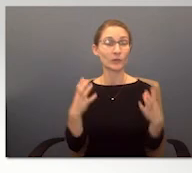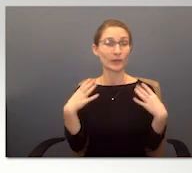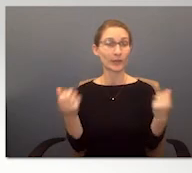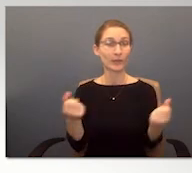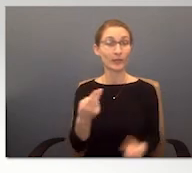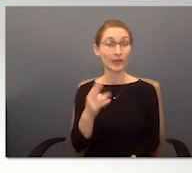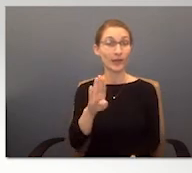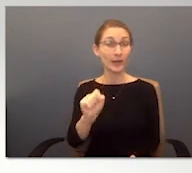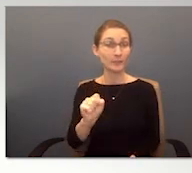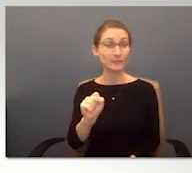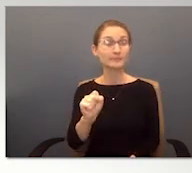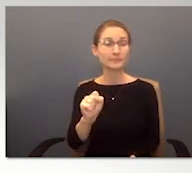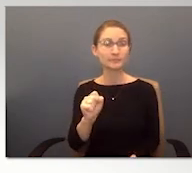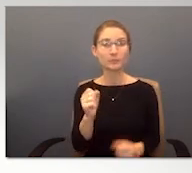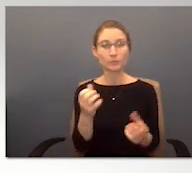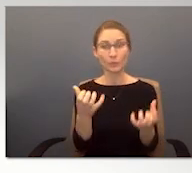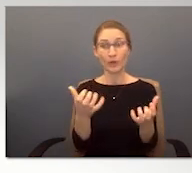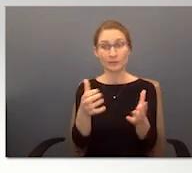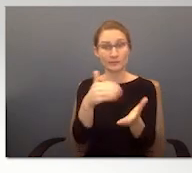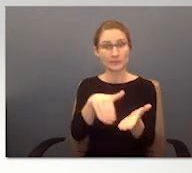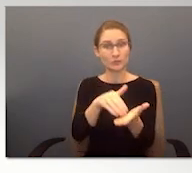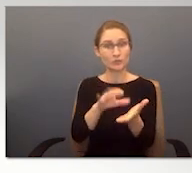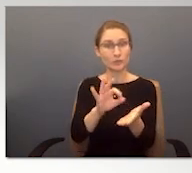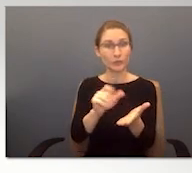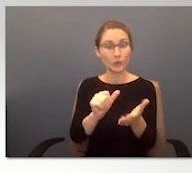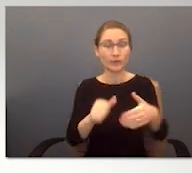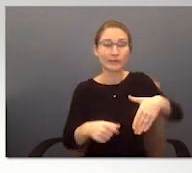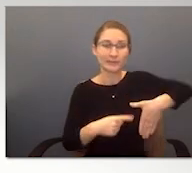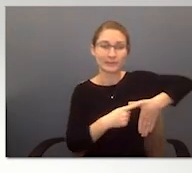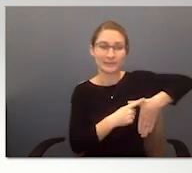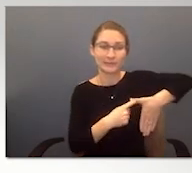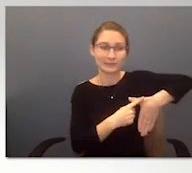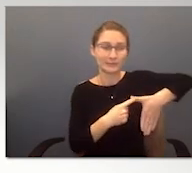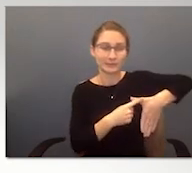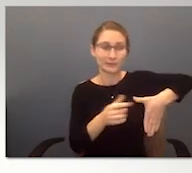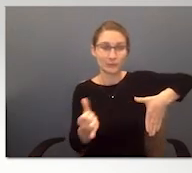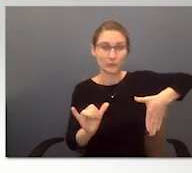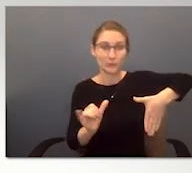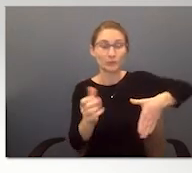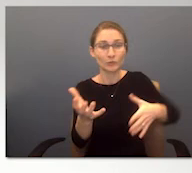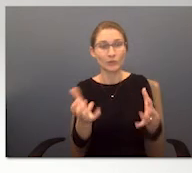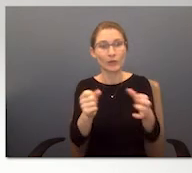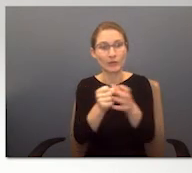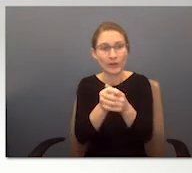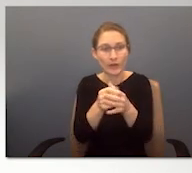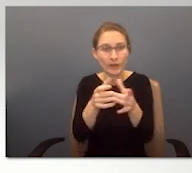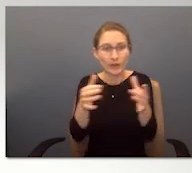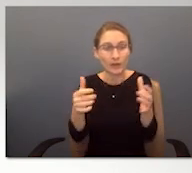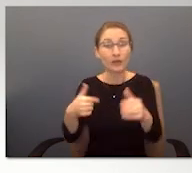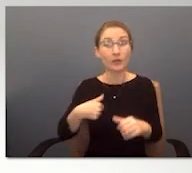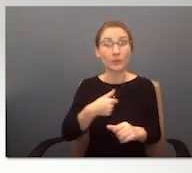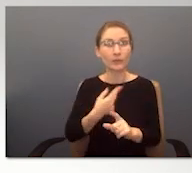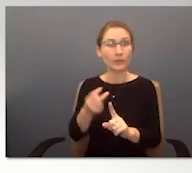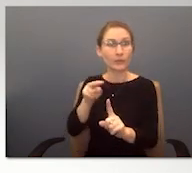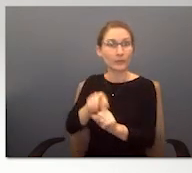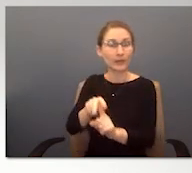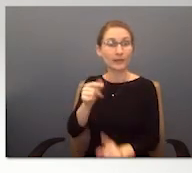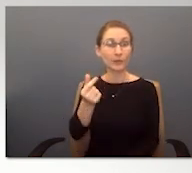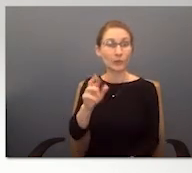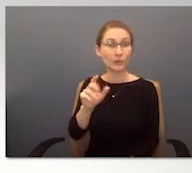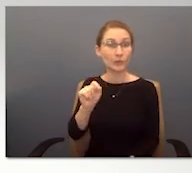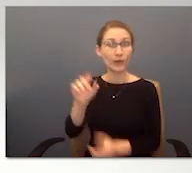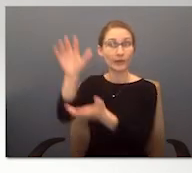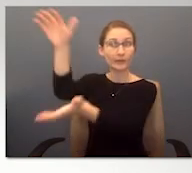We're actively trying to expand into Central Florida and the Panhandle. Those are our two priorities as part of a grant that we're applying to this